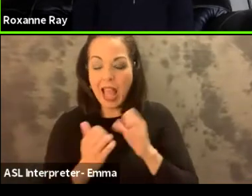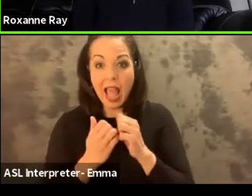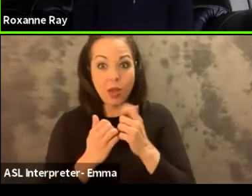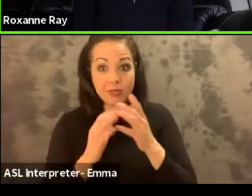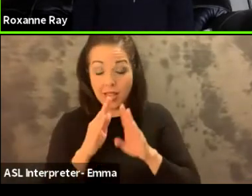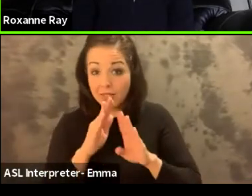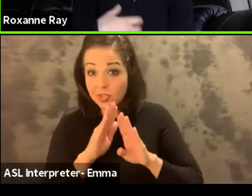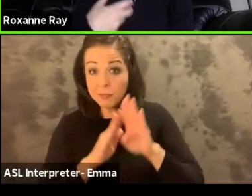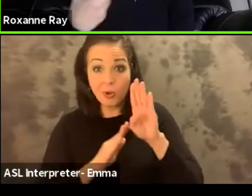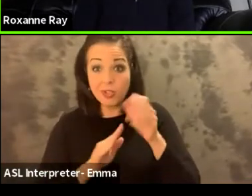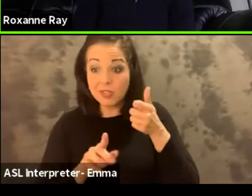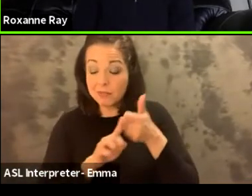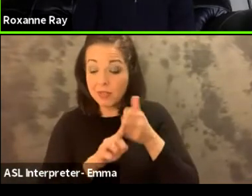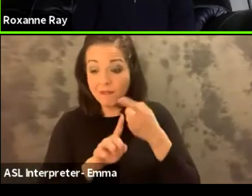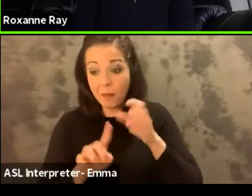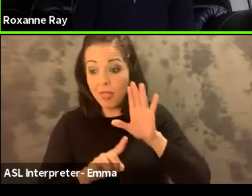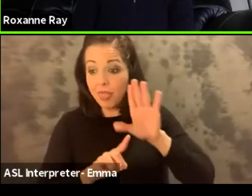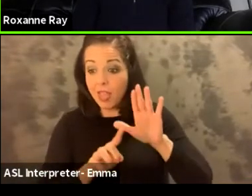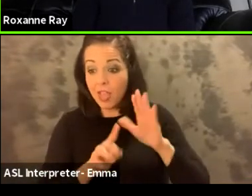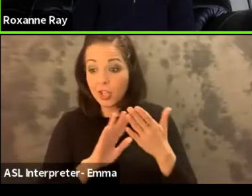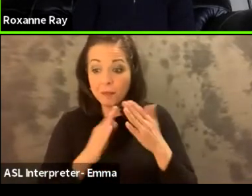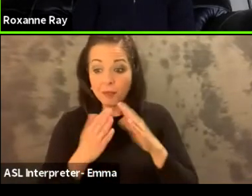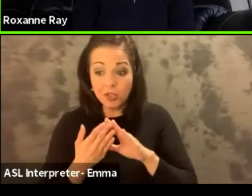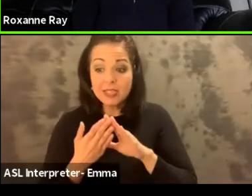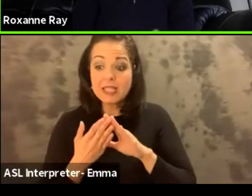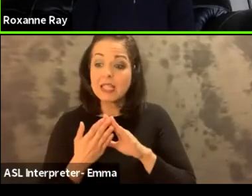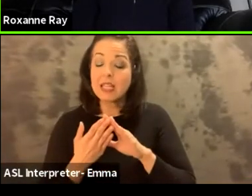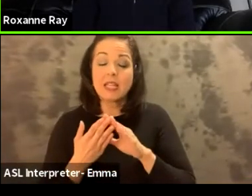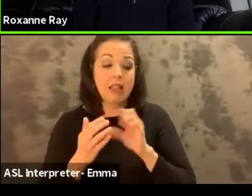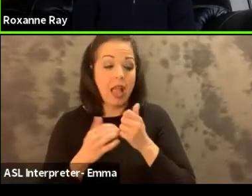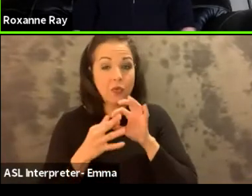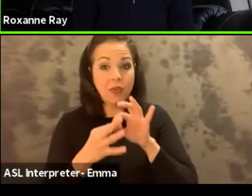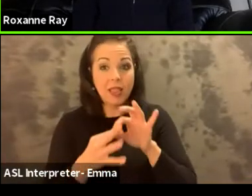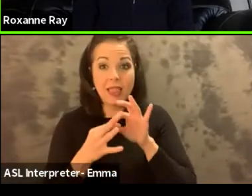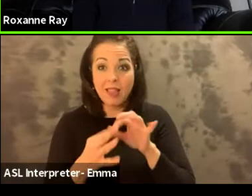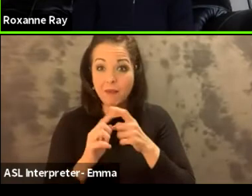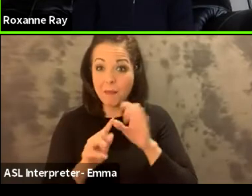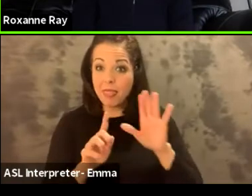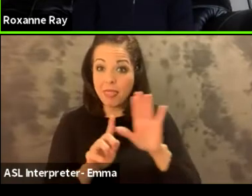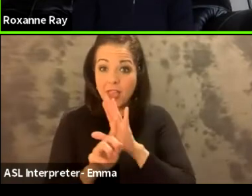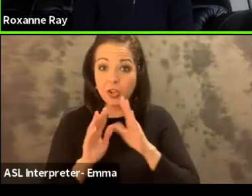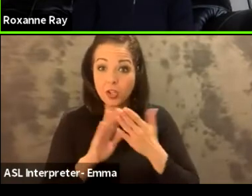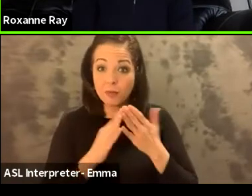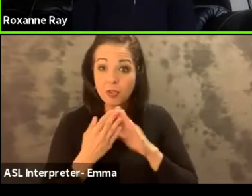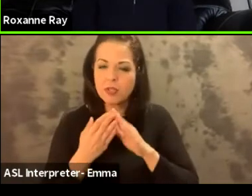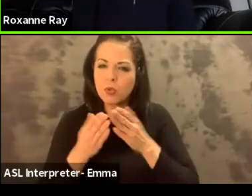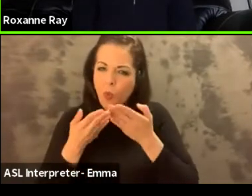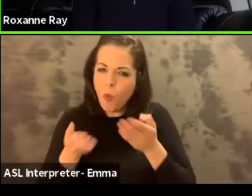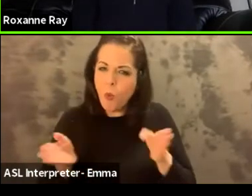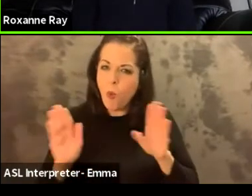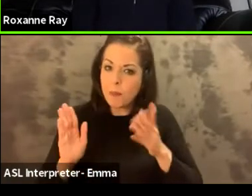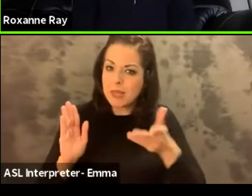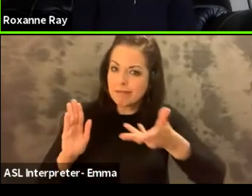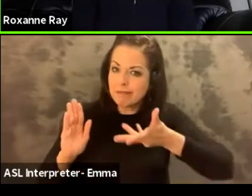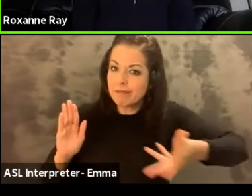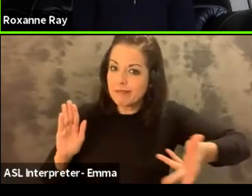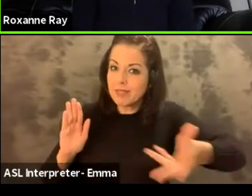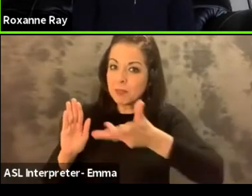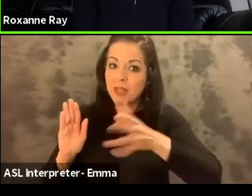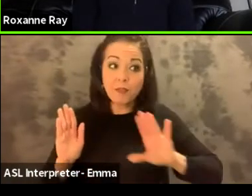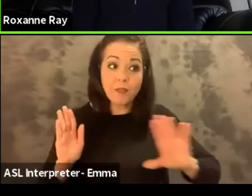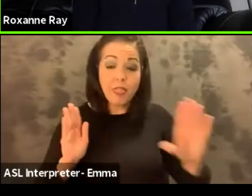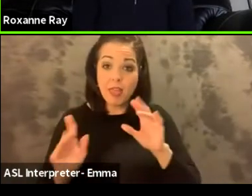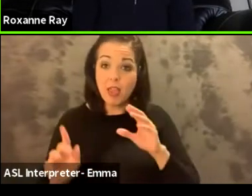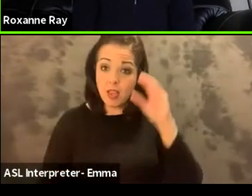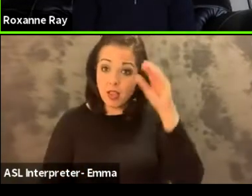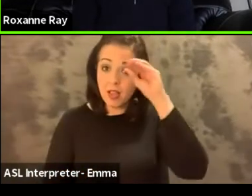their communities and how they want to relate to their communities, and really open space for their voices in the writing